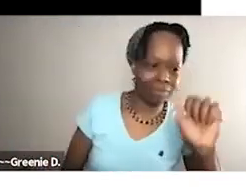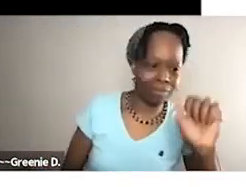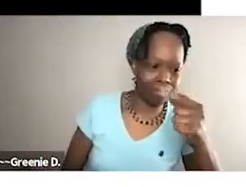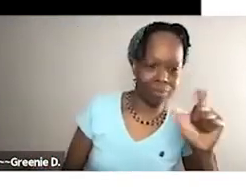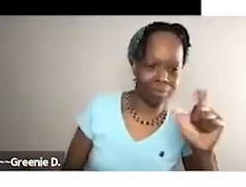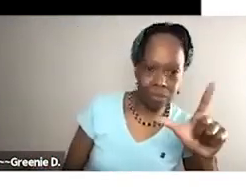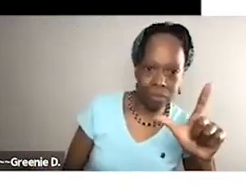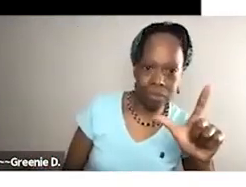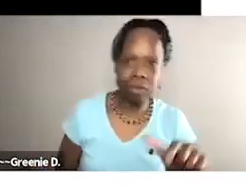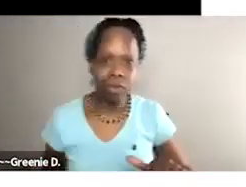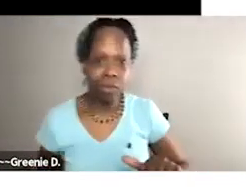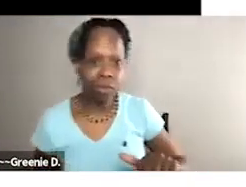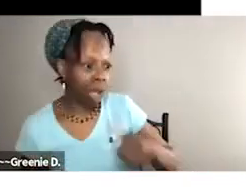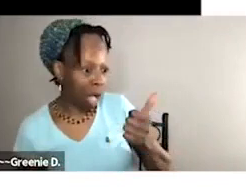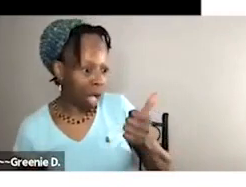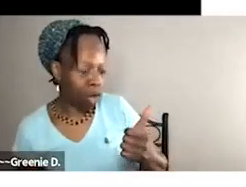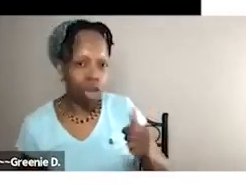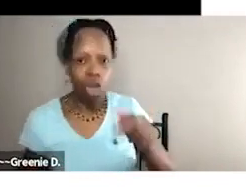ramp.